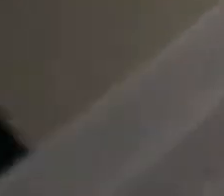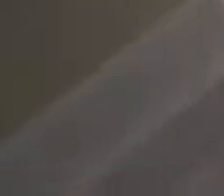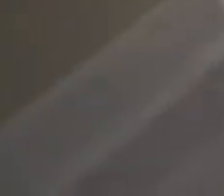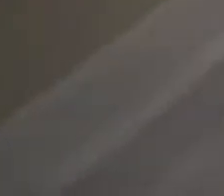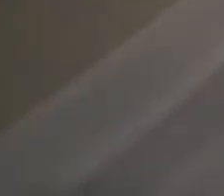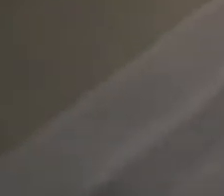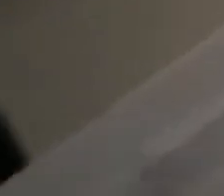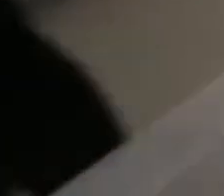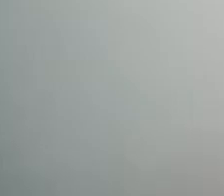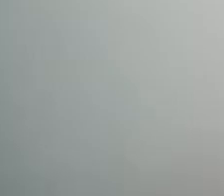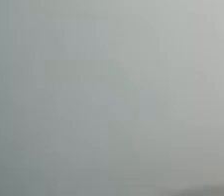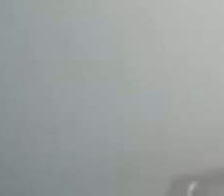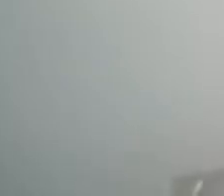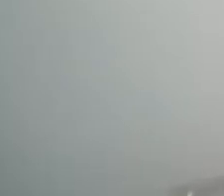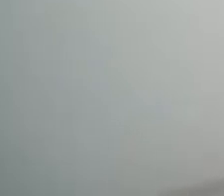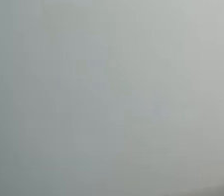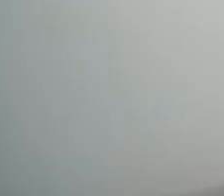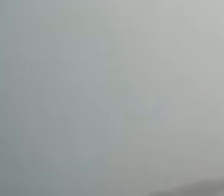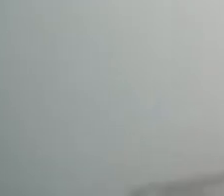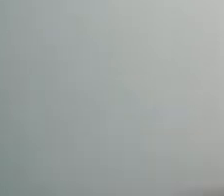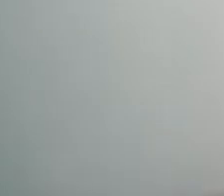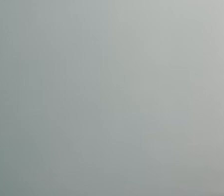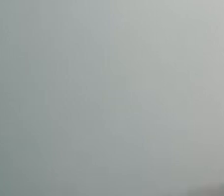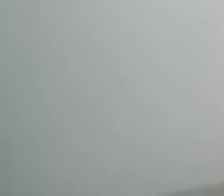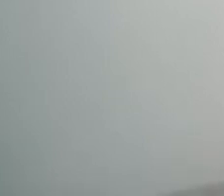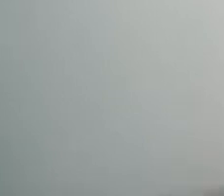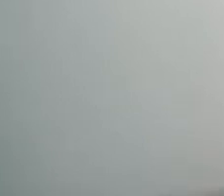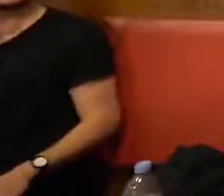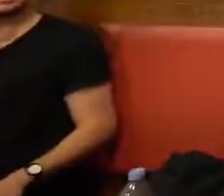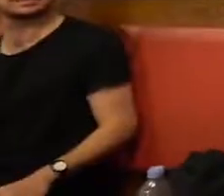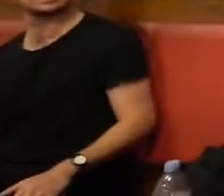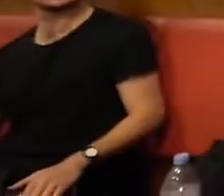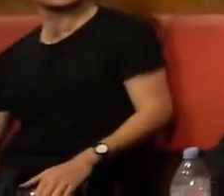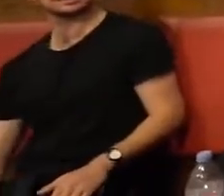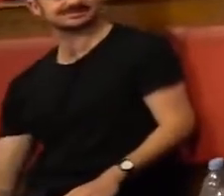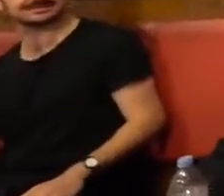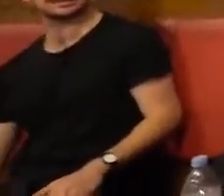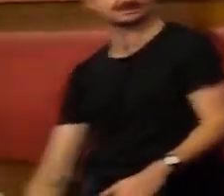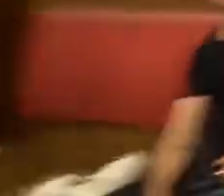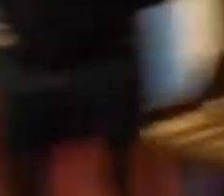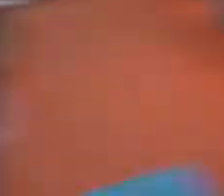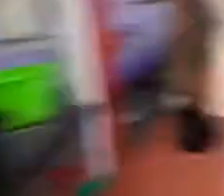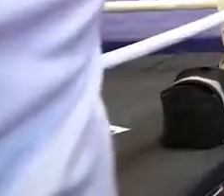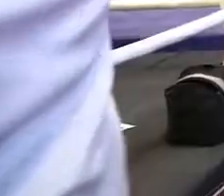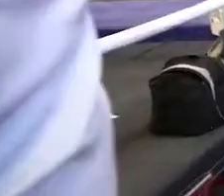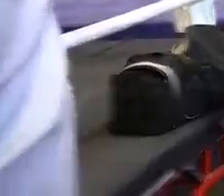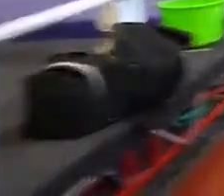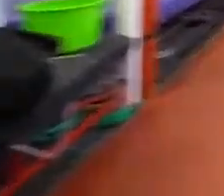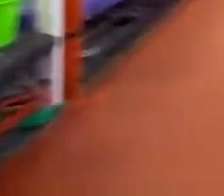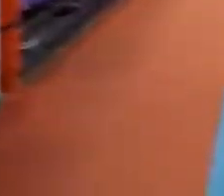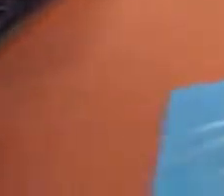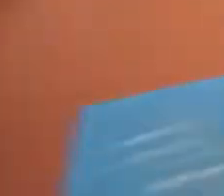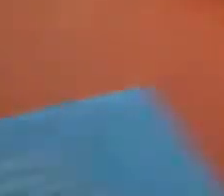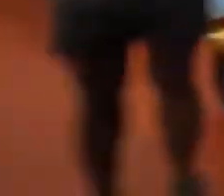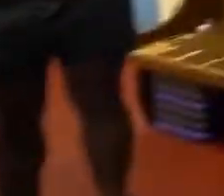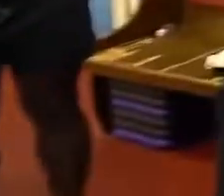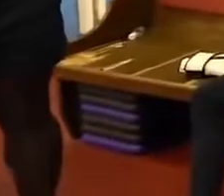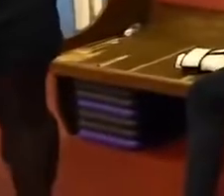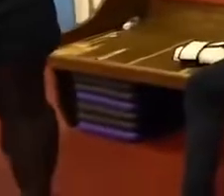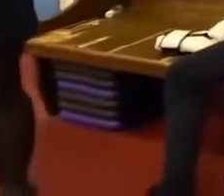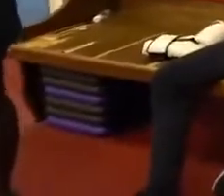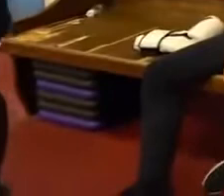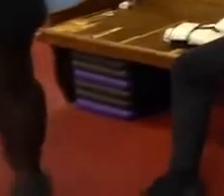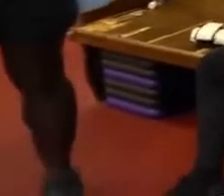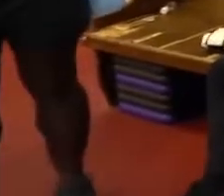Snail's, like, not good either. There's still a little bit of chocolate on it. How am I gonna do this? This took so long! You better eat them. You better eat one, you know, because